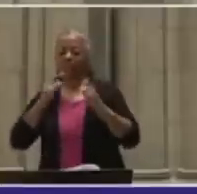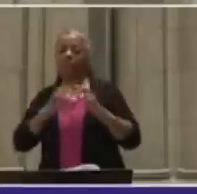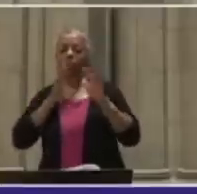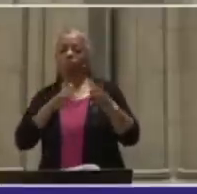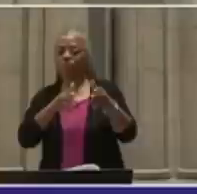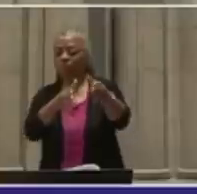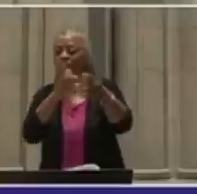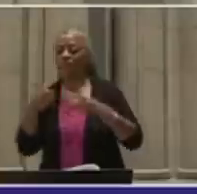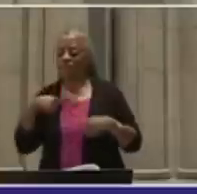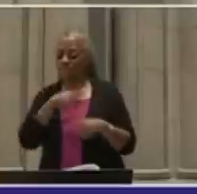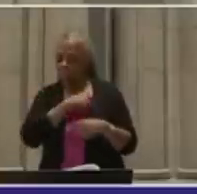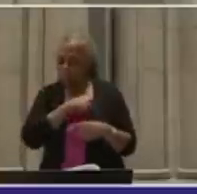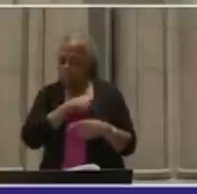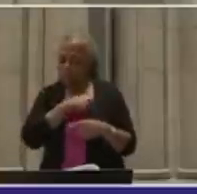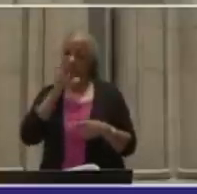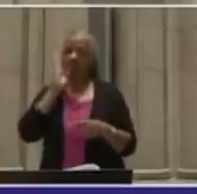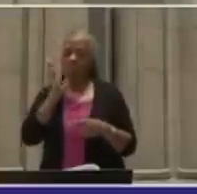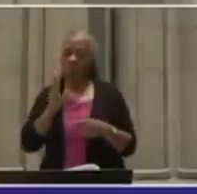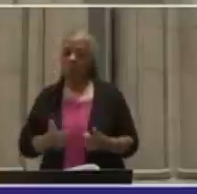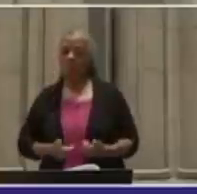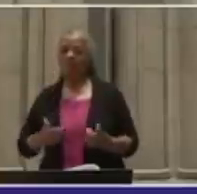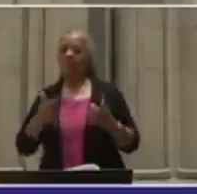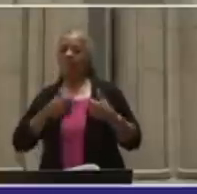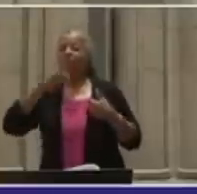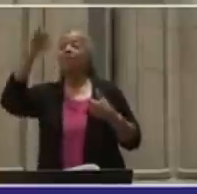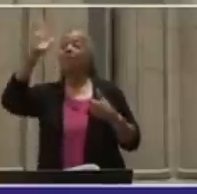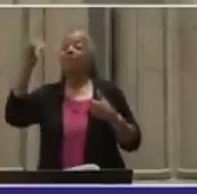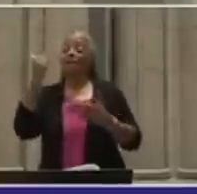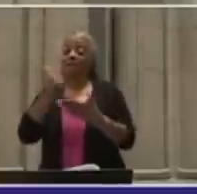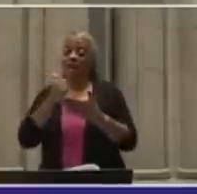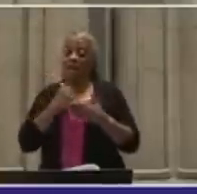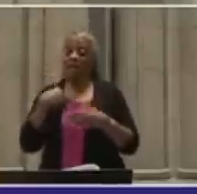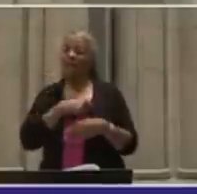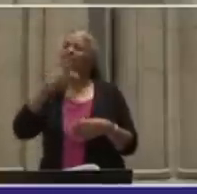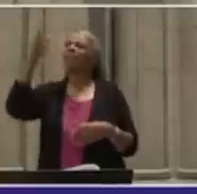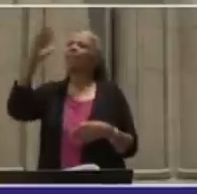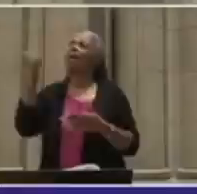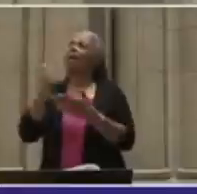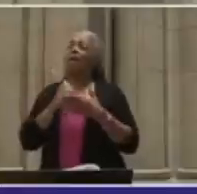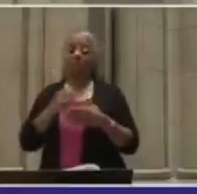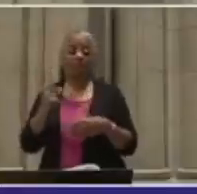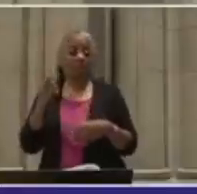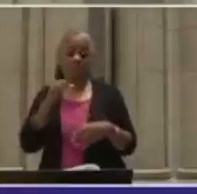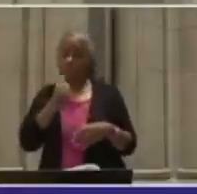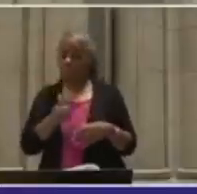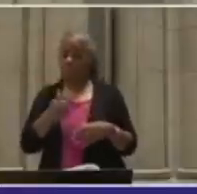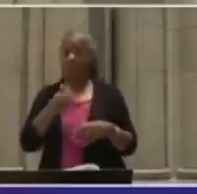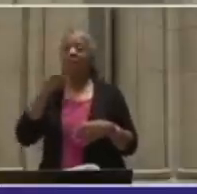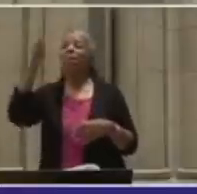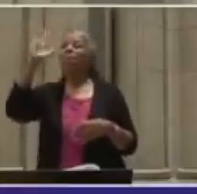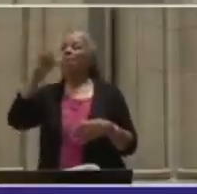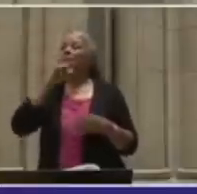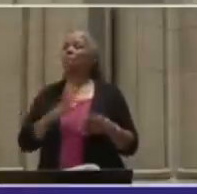stream, and we will live. God help us. God help us if we don't. But God bless